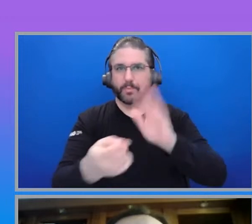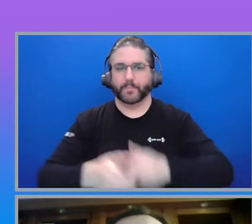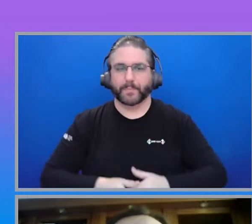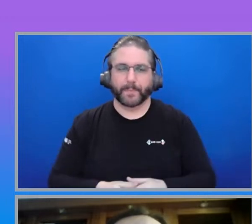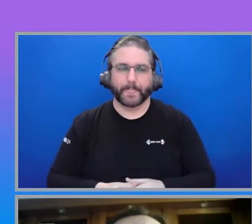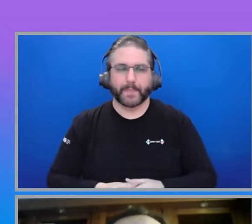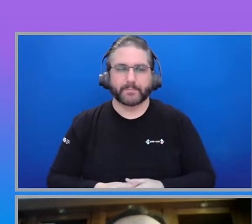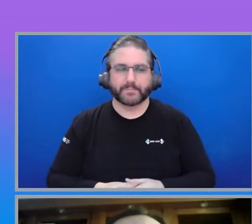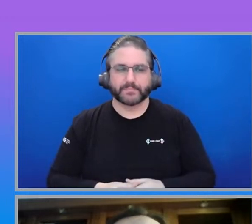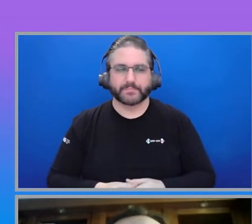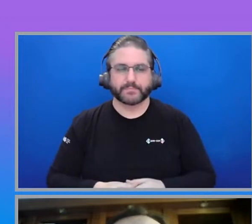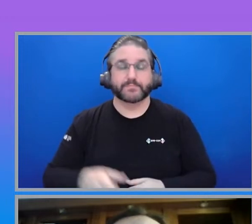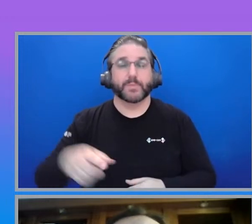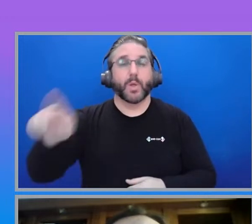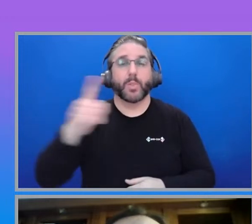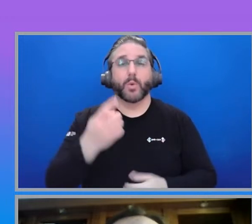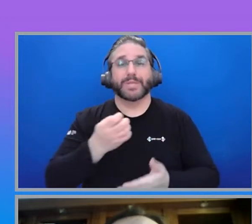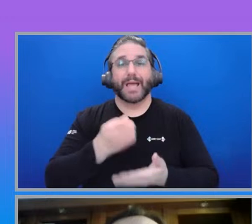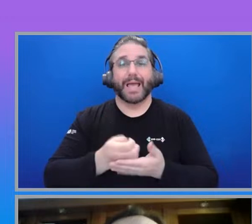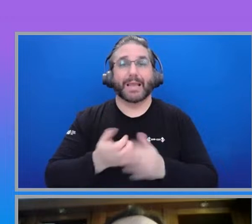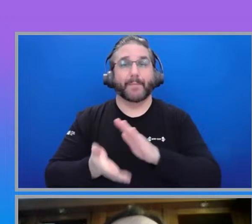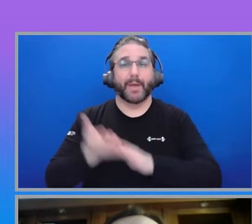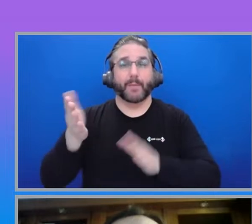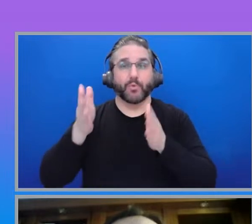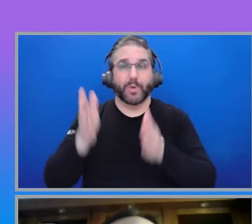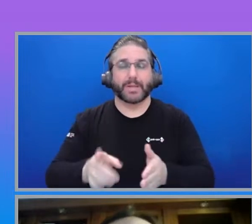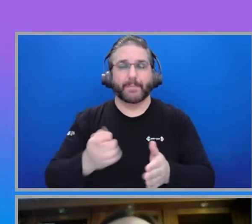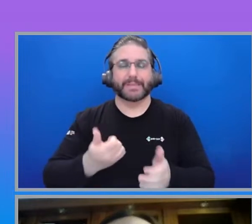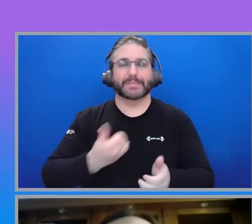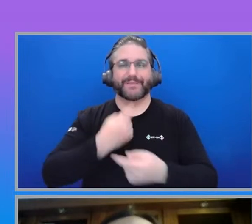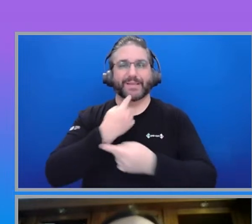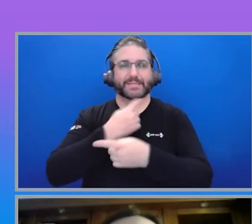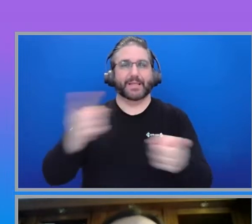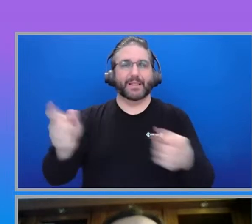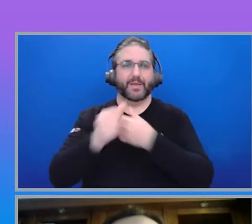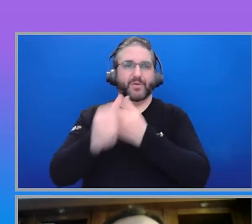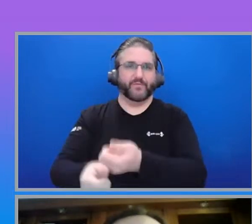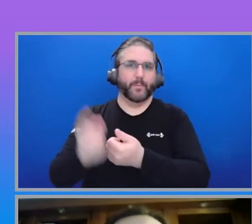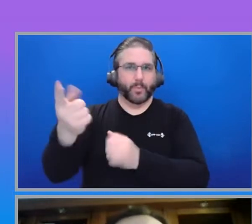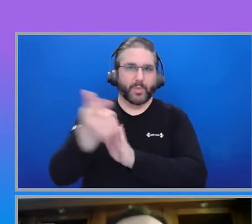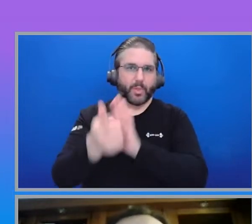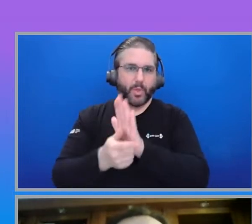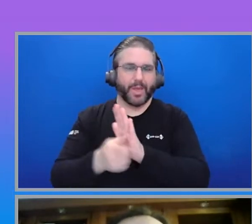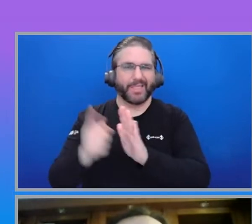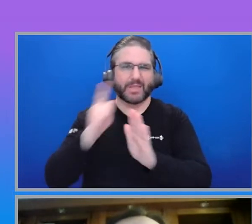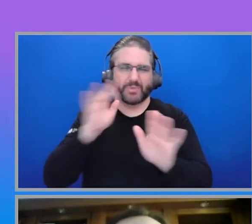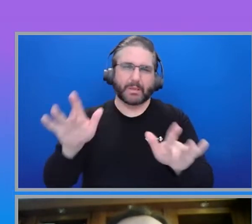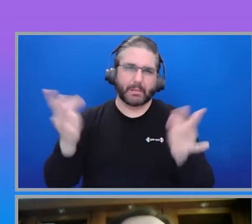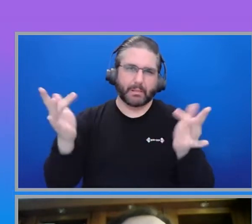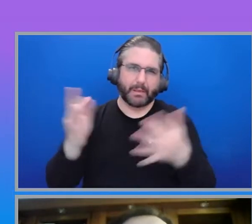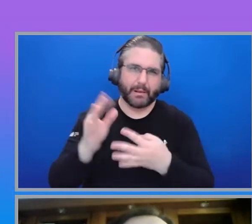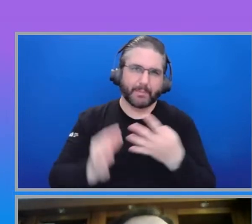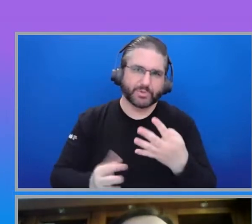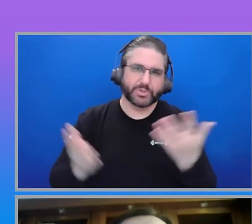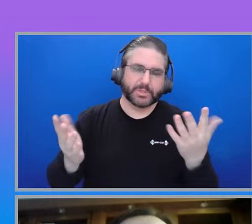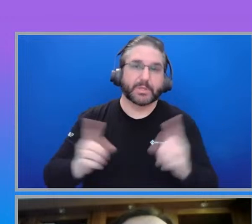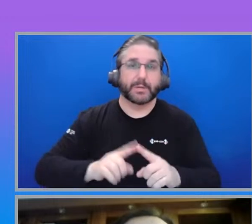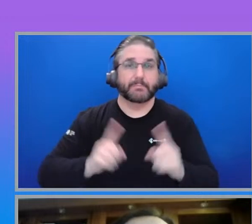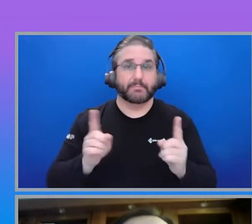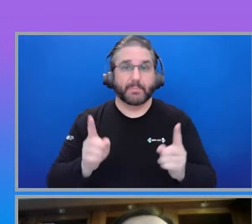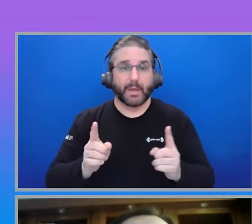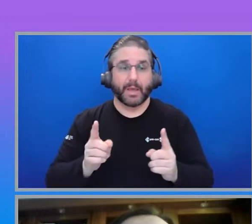economic operators will have to self-declare conformity, which is one of the lightest options, but I will say in a